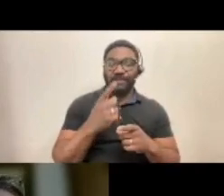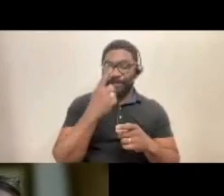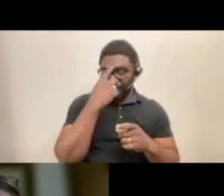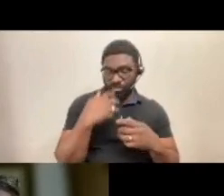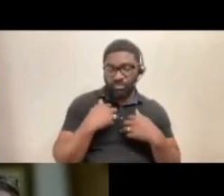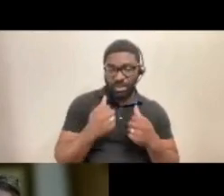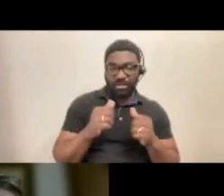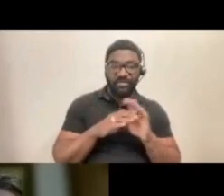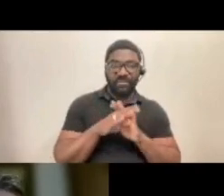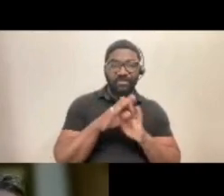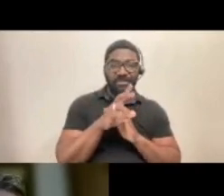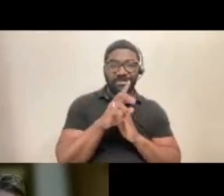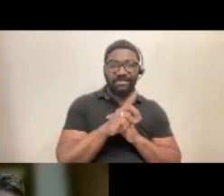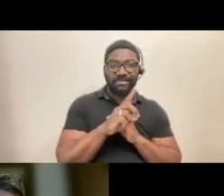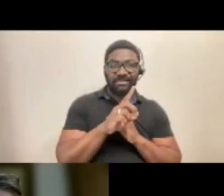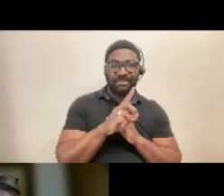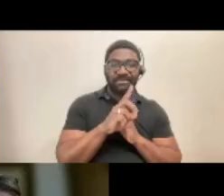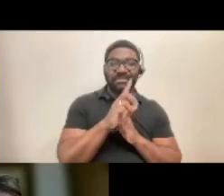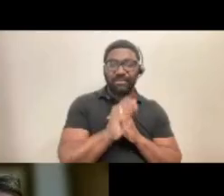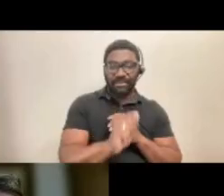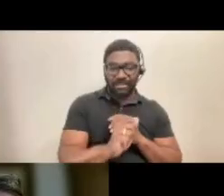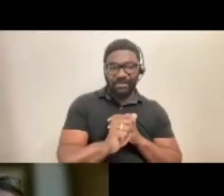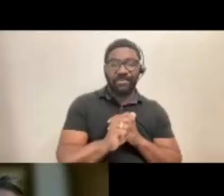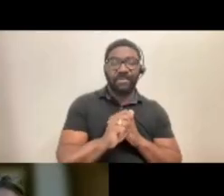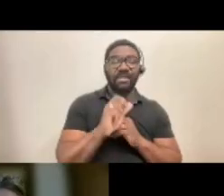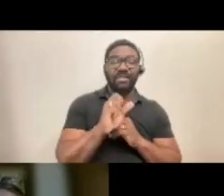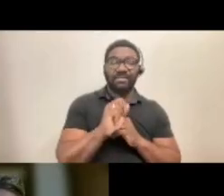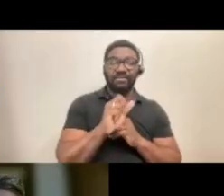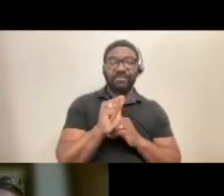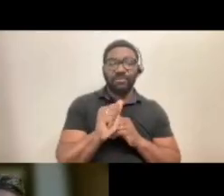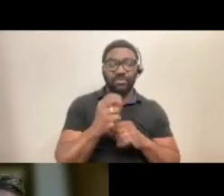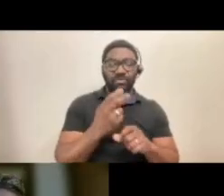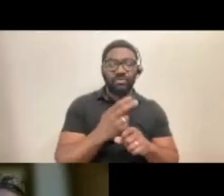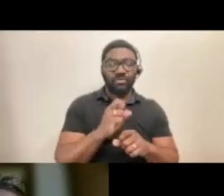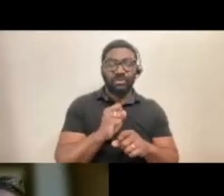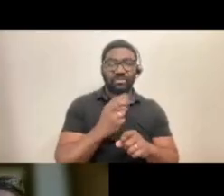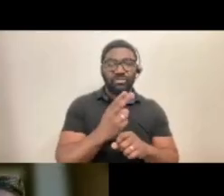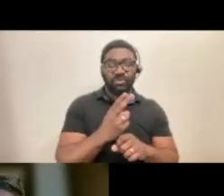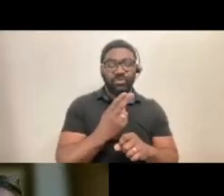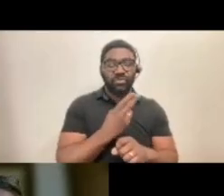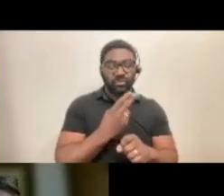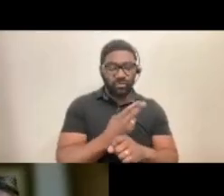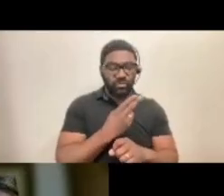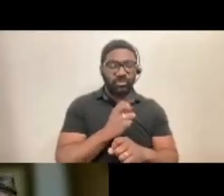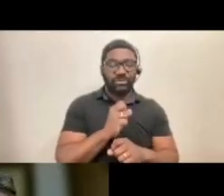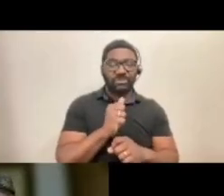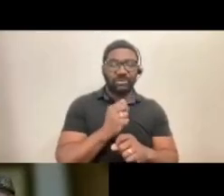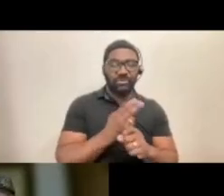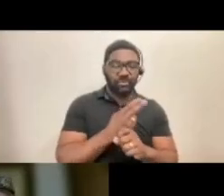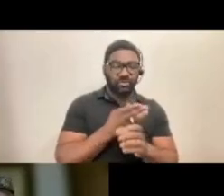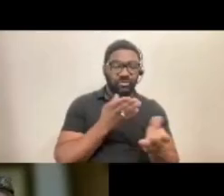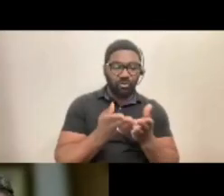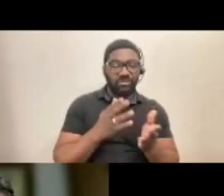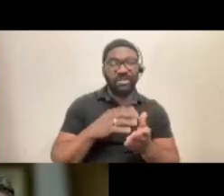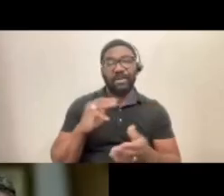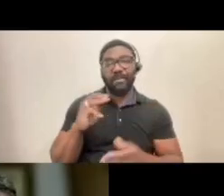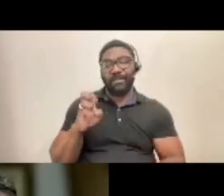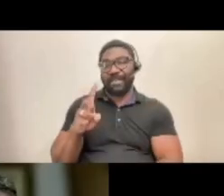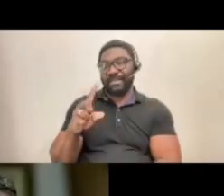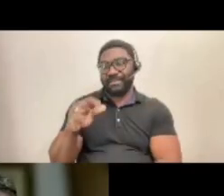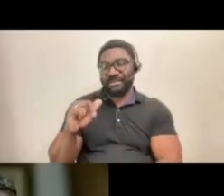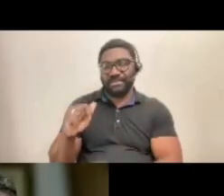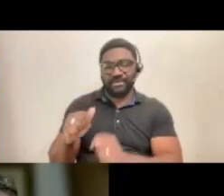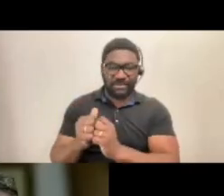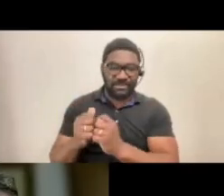Disabilities, and Substance Use Services, and Melissa's team over at the North Carolina Community College System. Next slide,